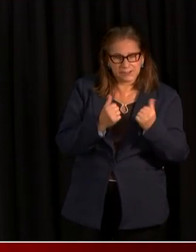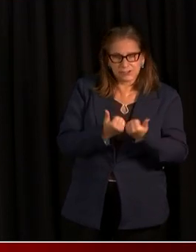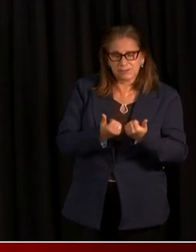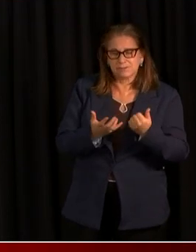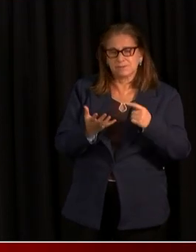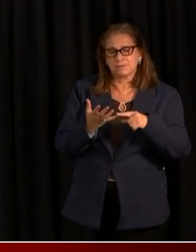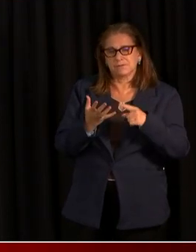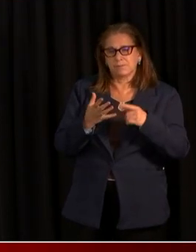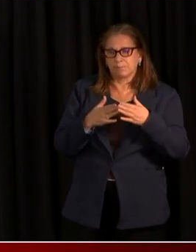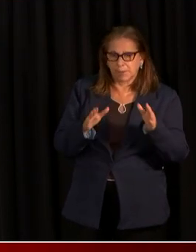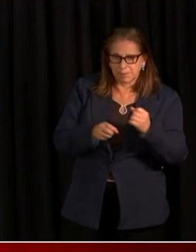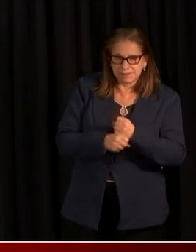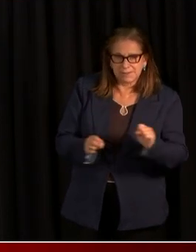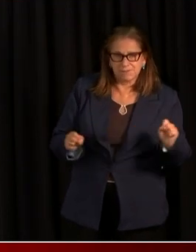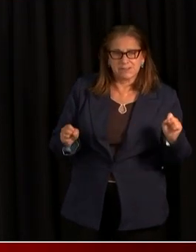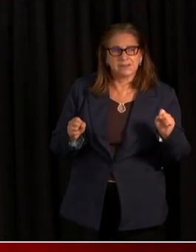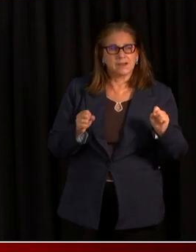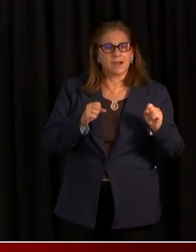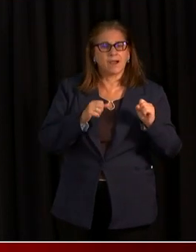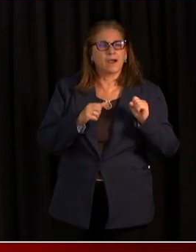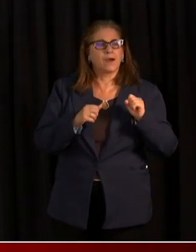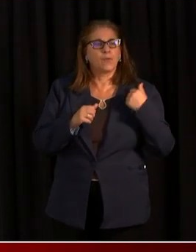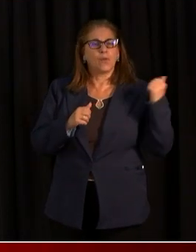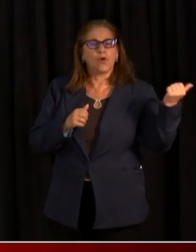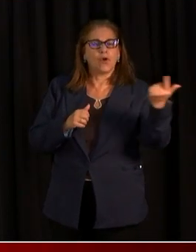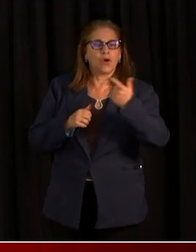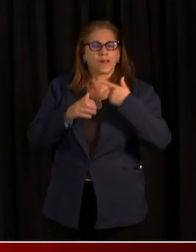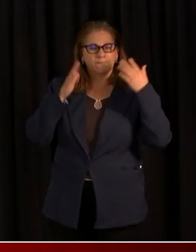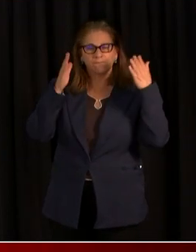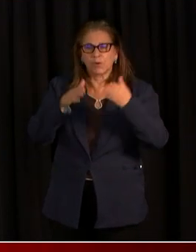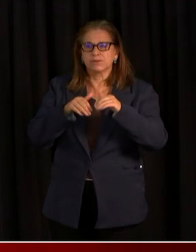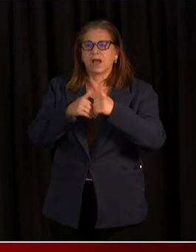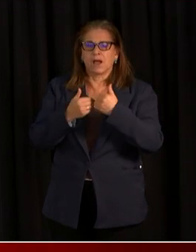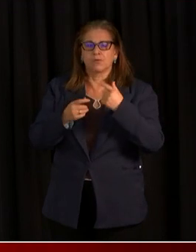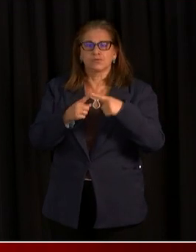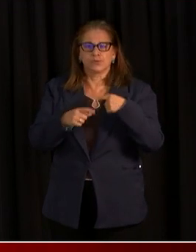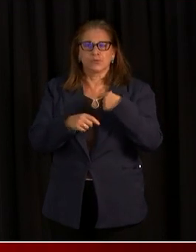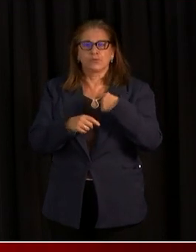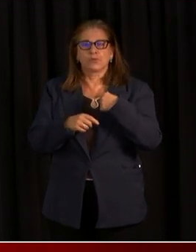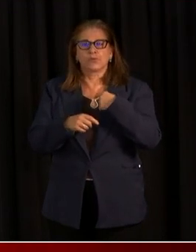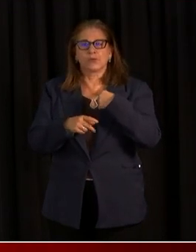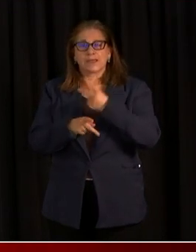be focused on how to make sure that we can keep our community safe.